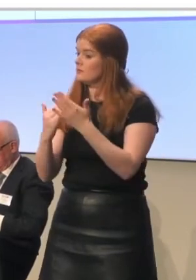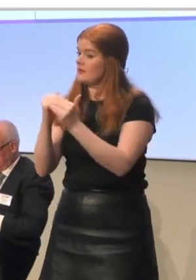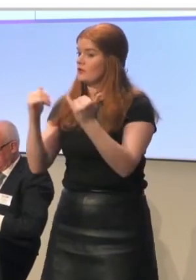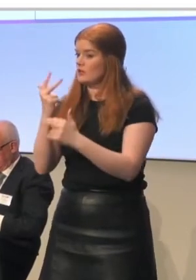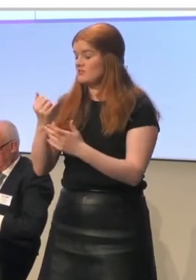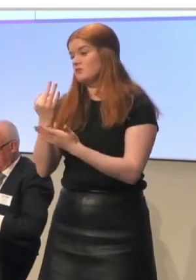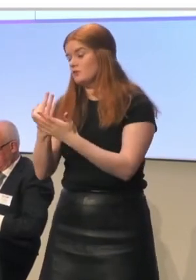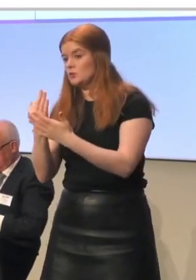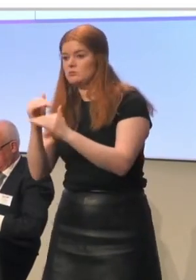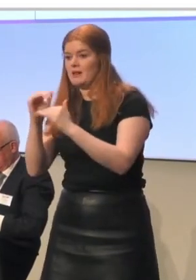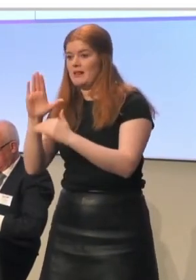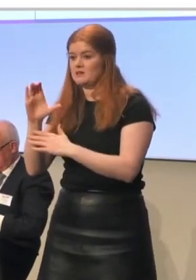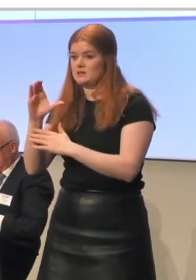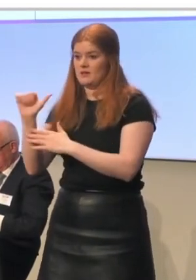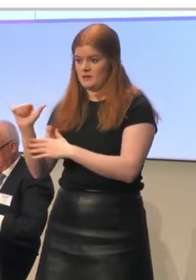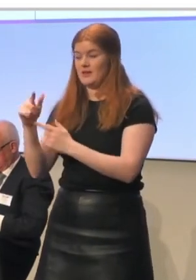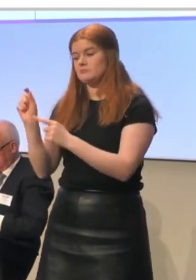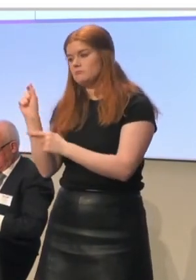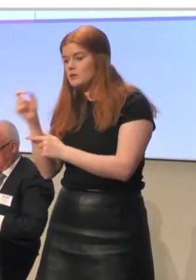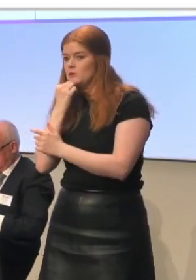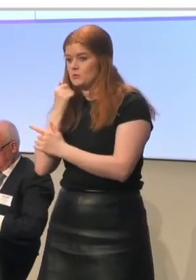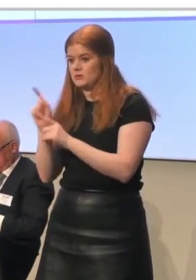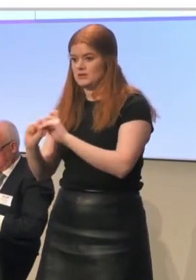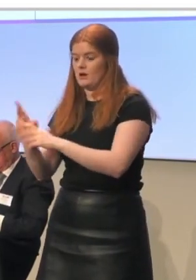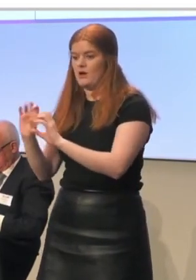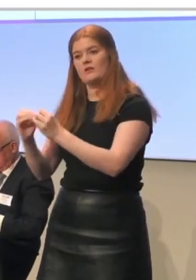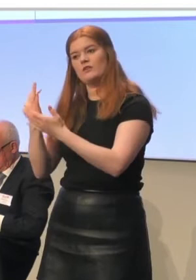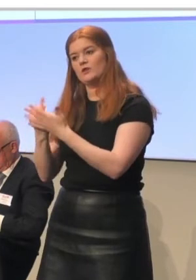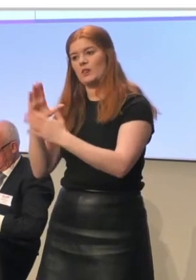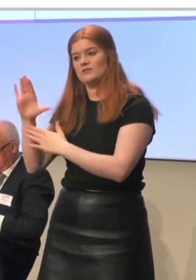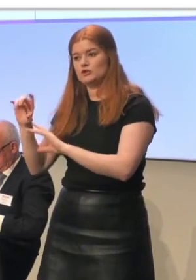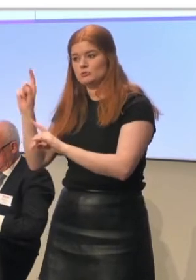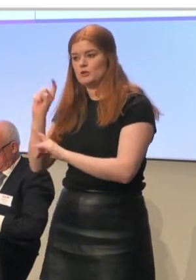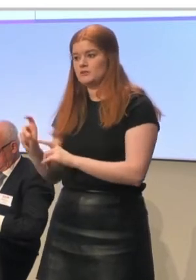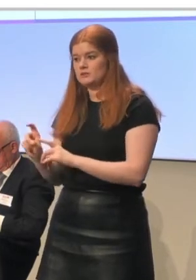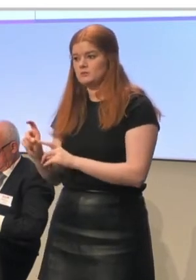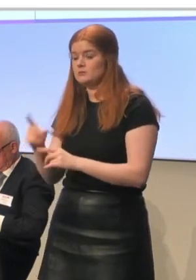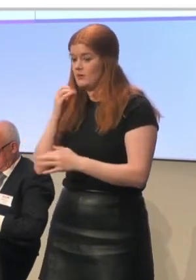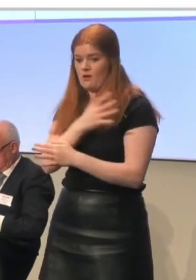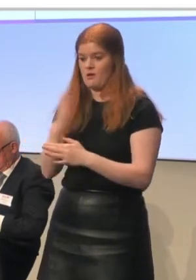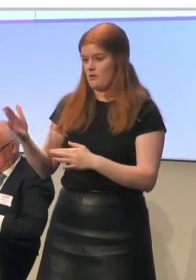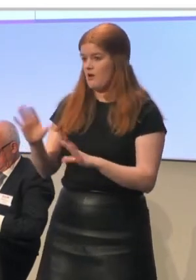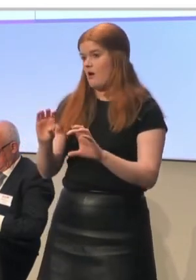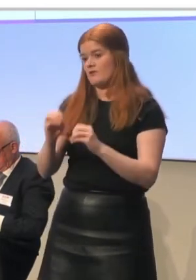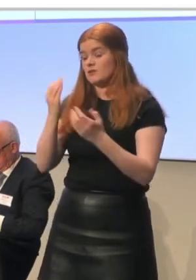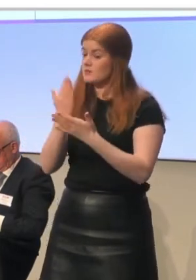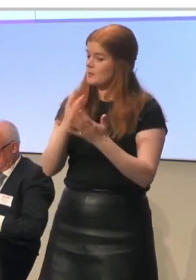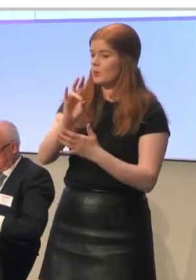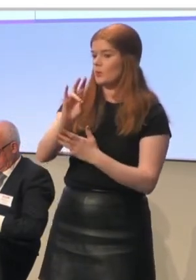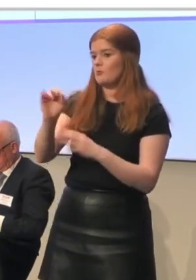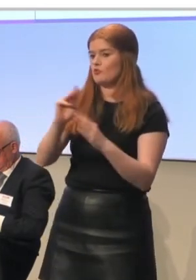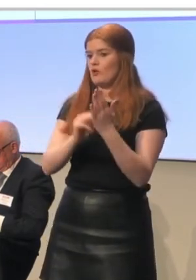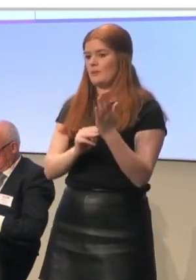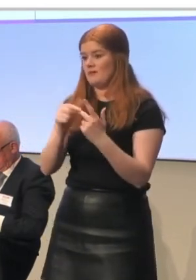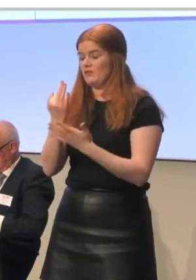a few of the schools LCA, and a smaller number still offered a couple of Leaving Cert subjects. They all tended to offer some QQI programs, and